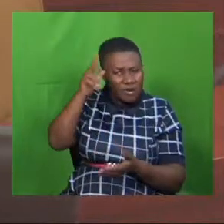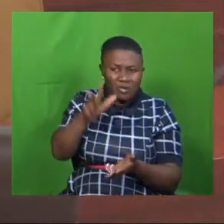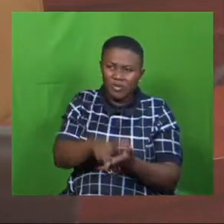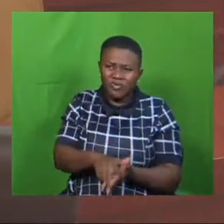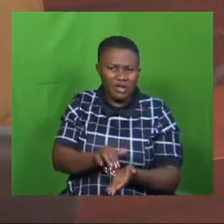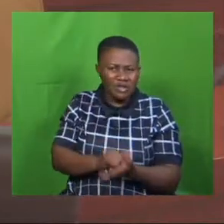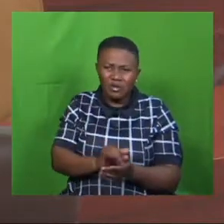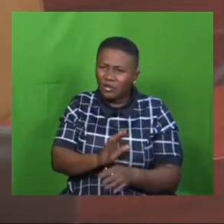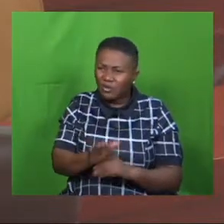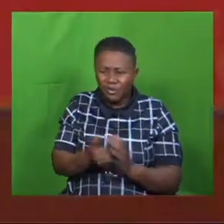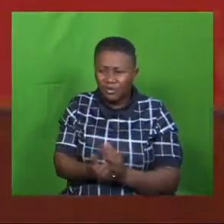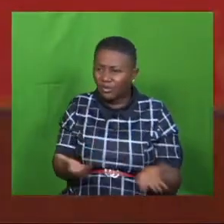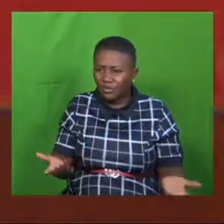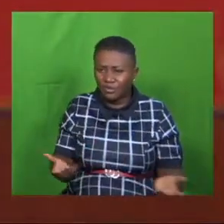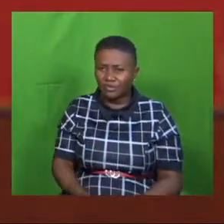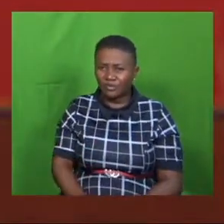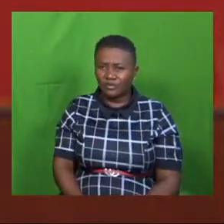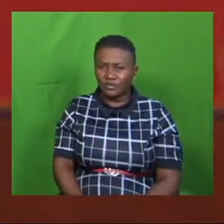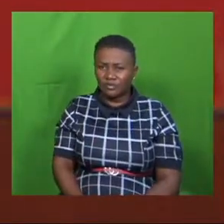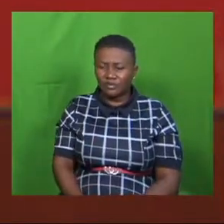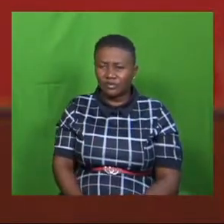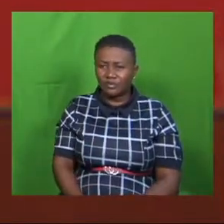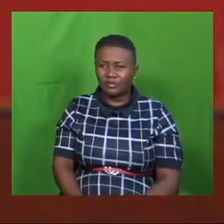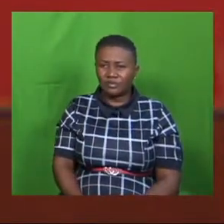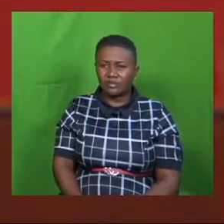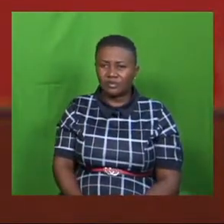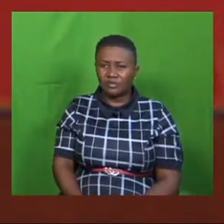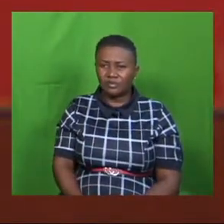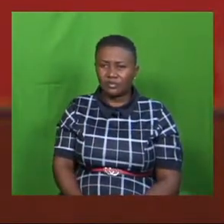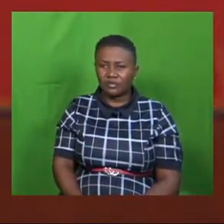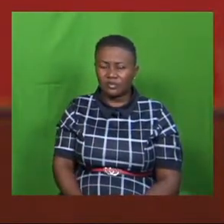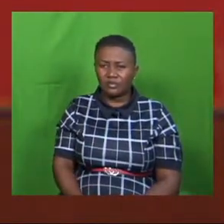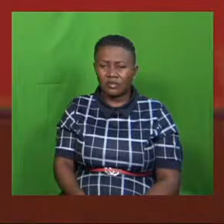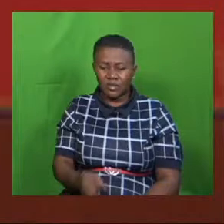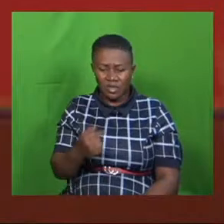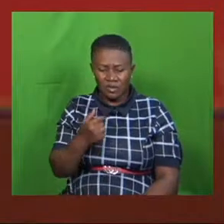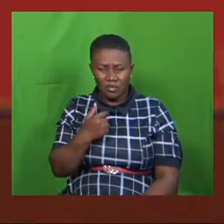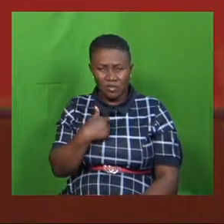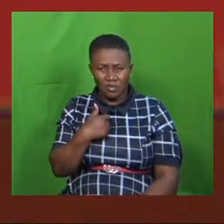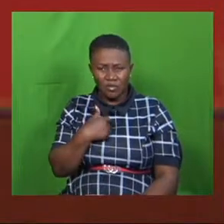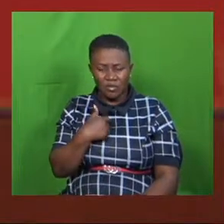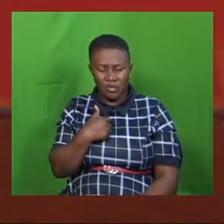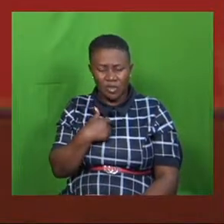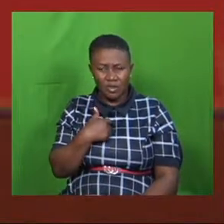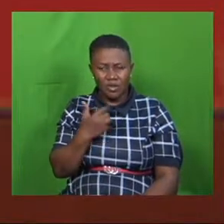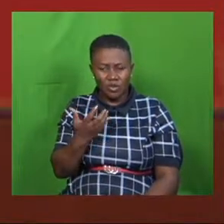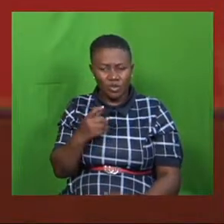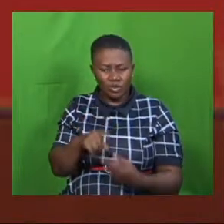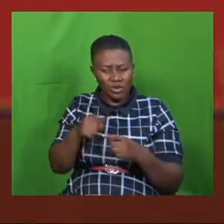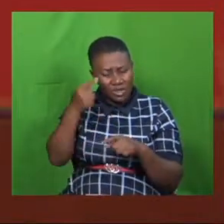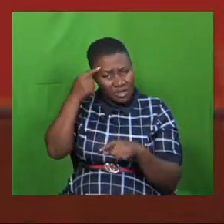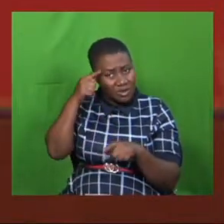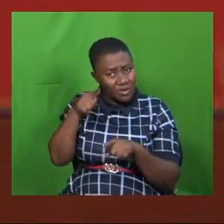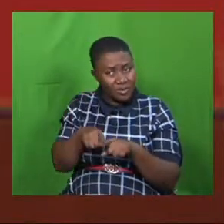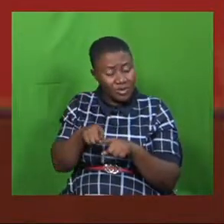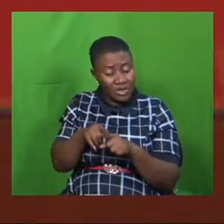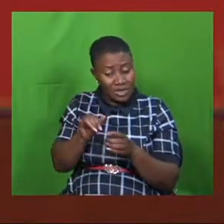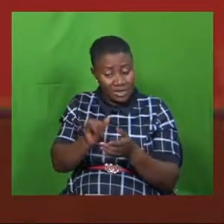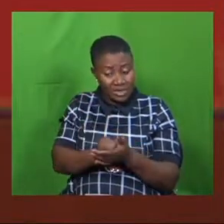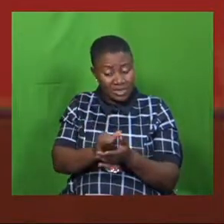Yes, I am tempted to agree that this